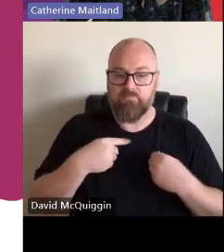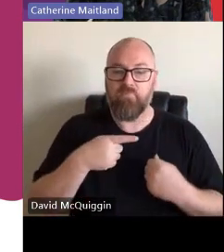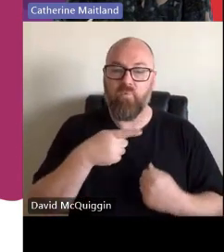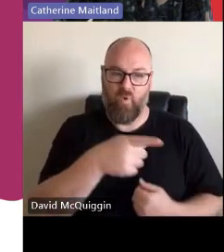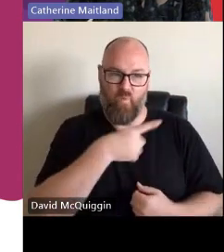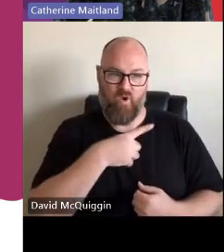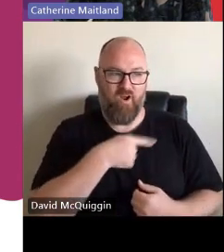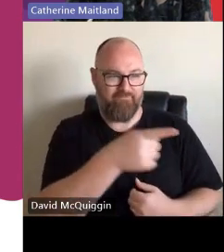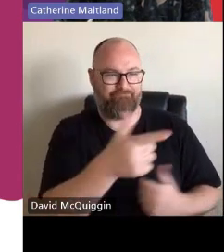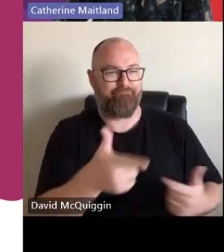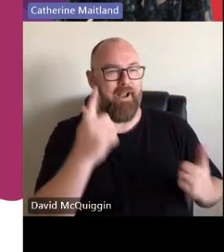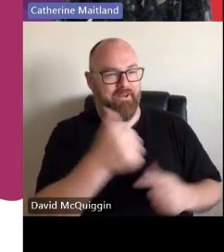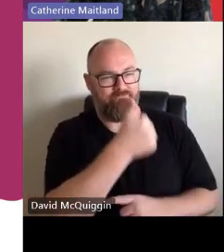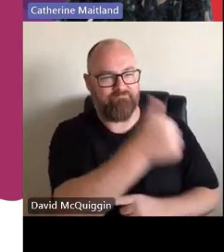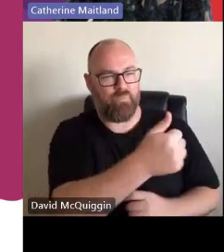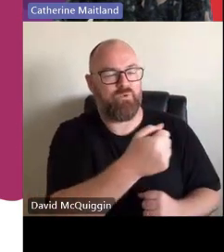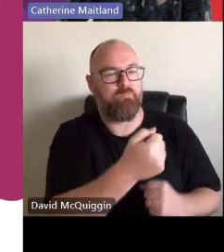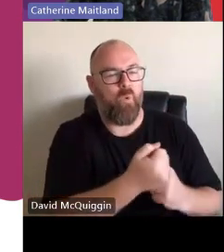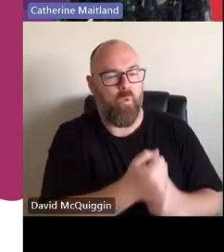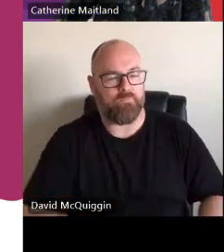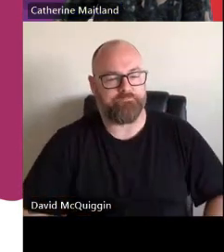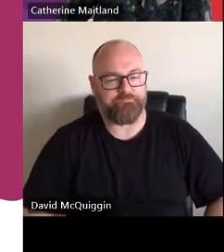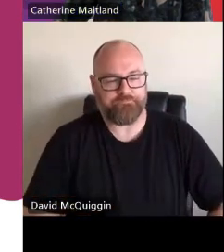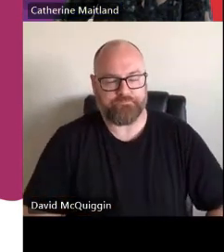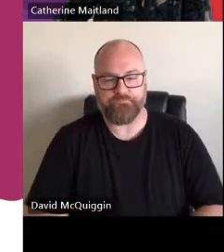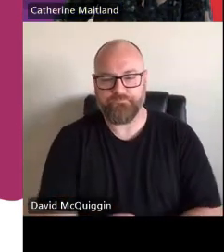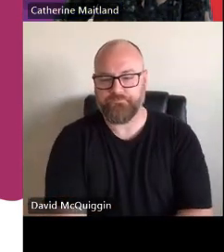the supportive managers that I've had.